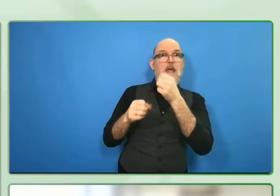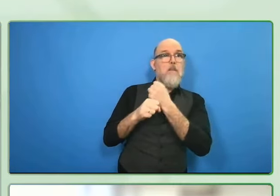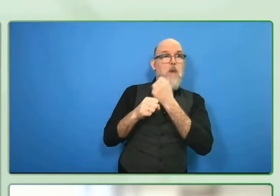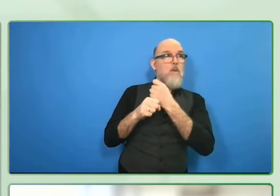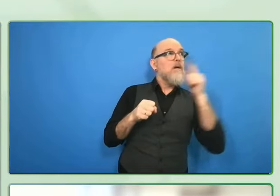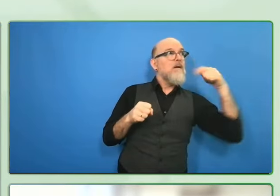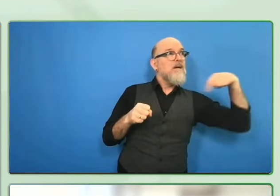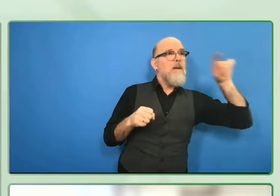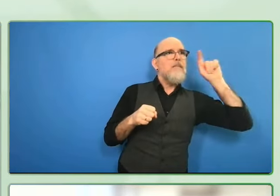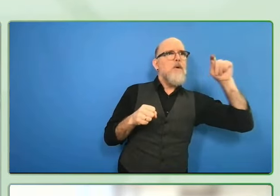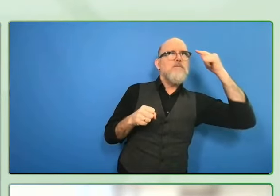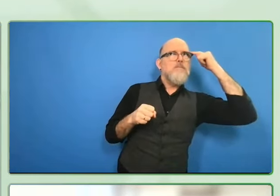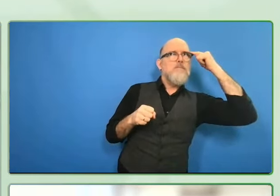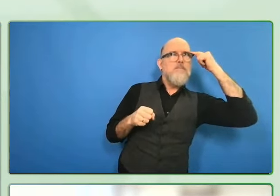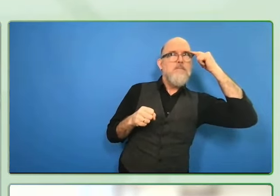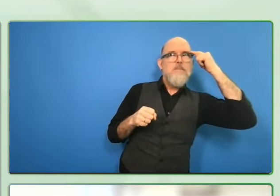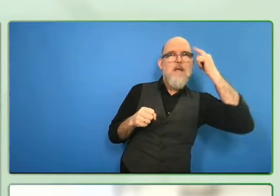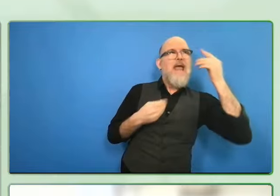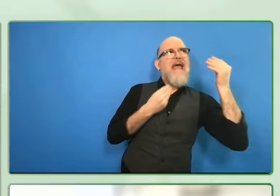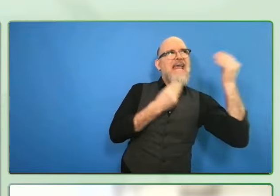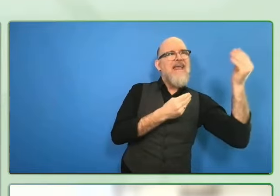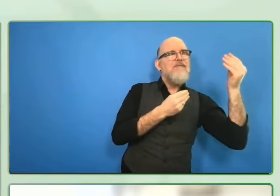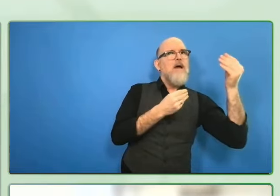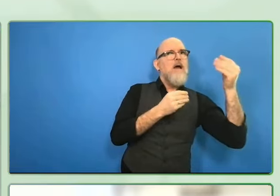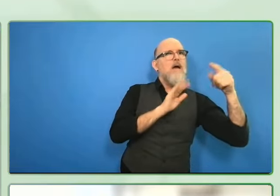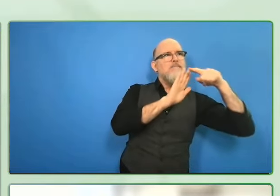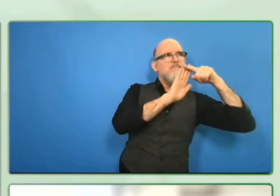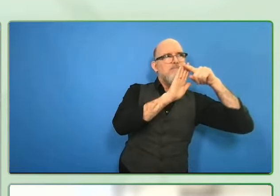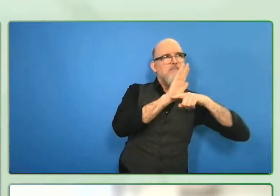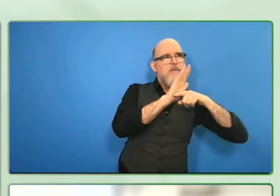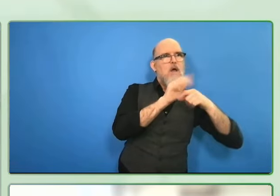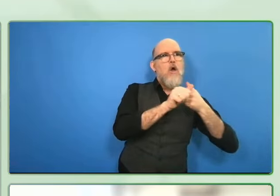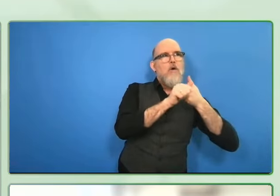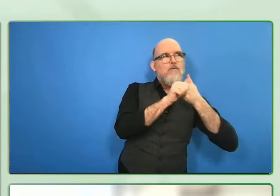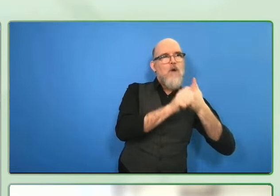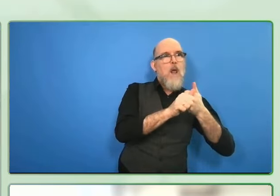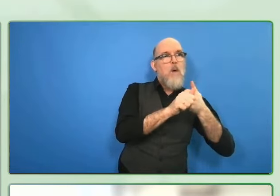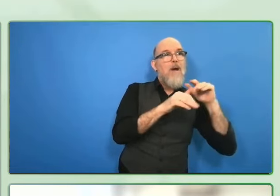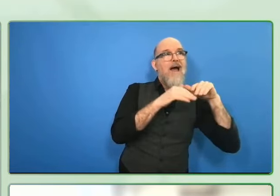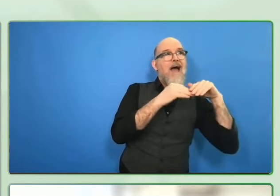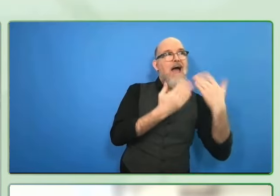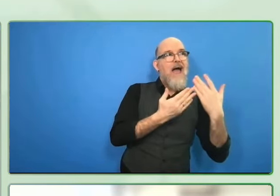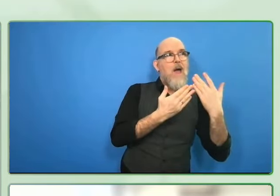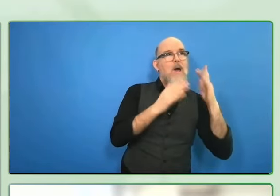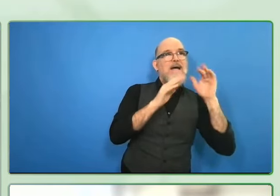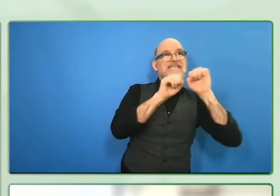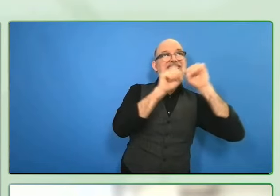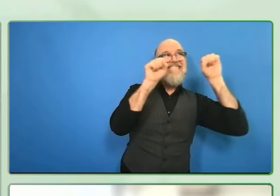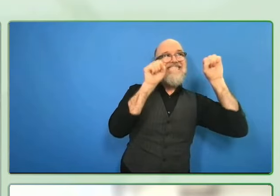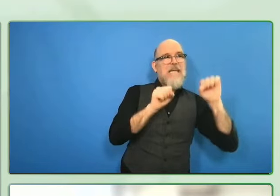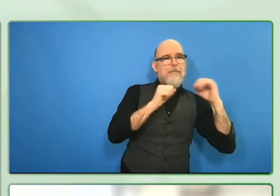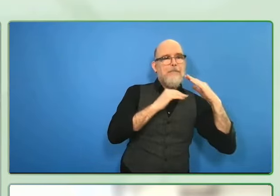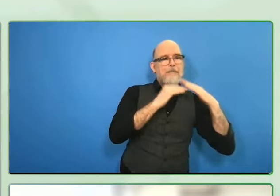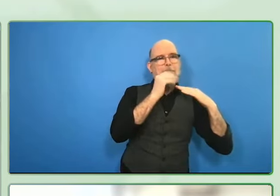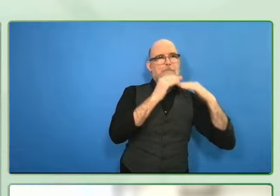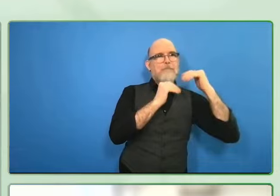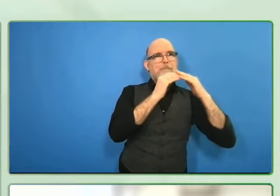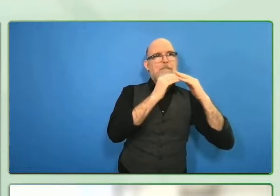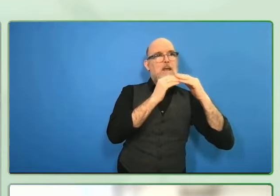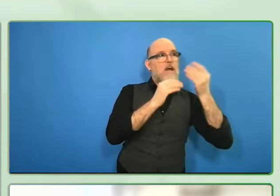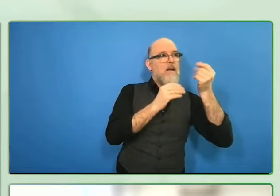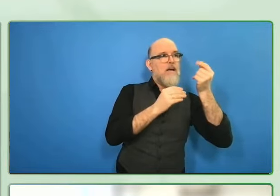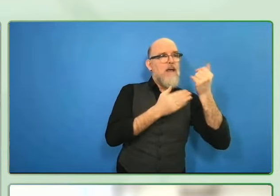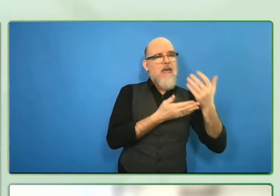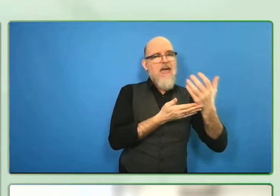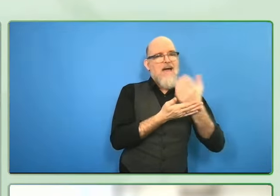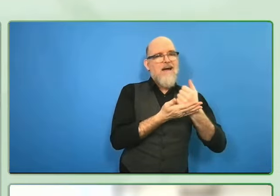this is how you design a system that efficiently, cost-effectively manages the process that moves